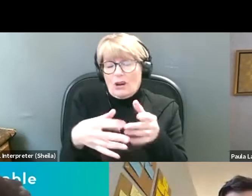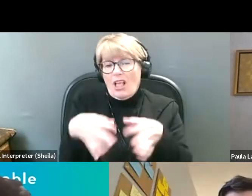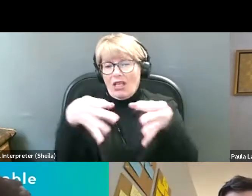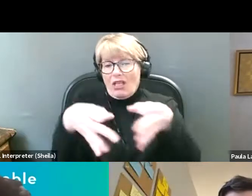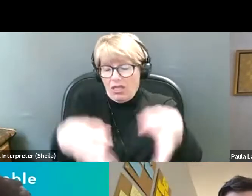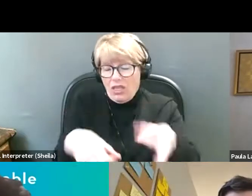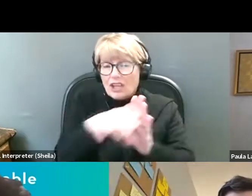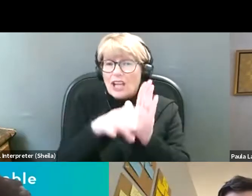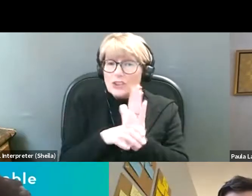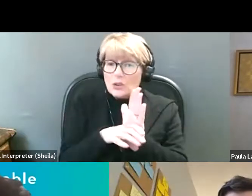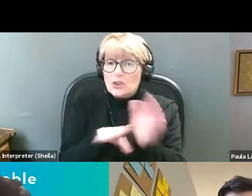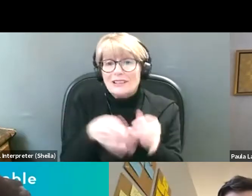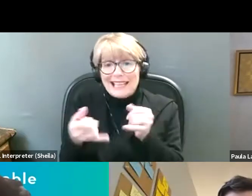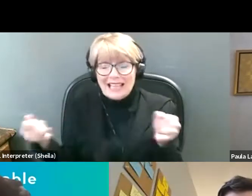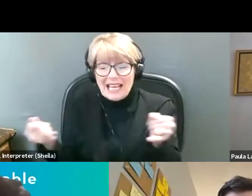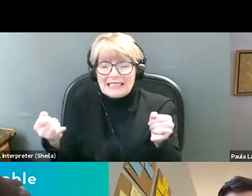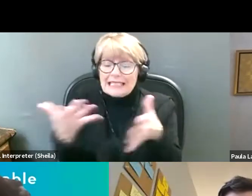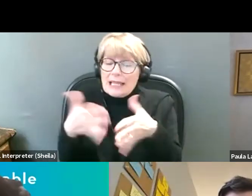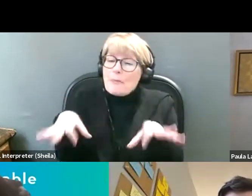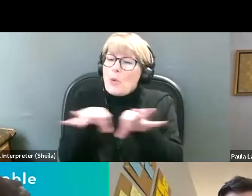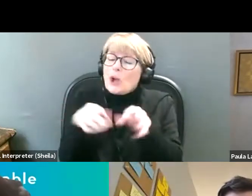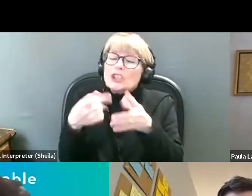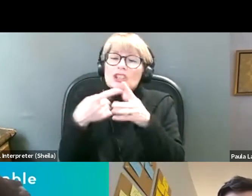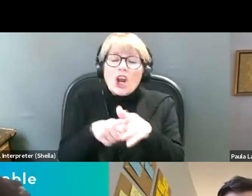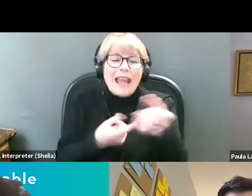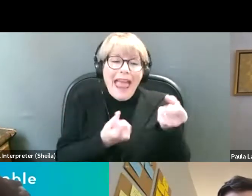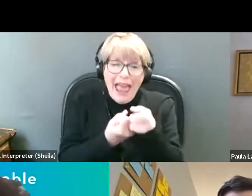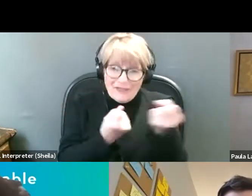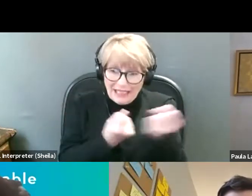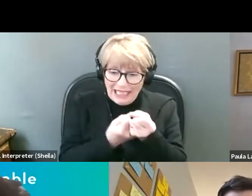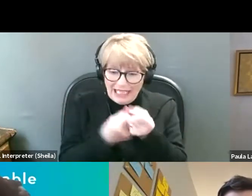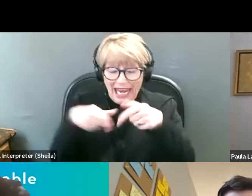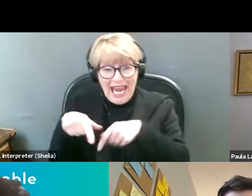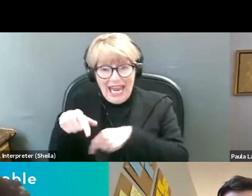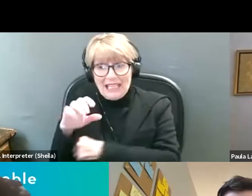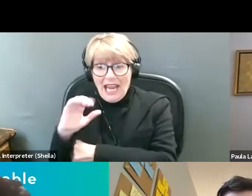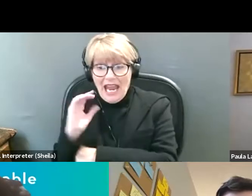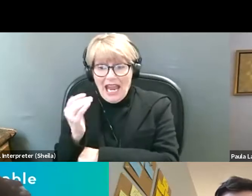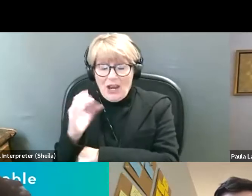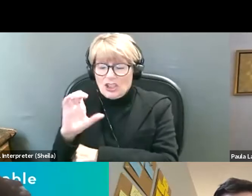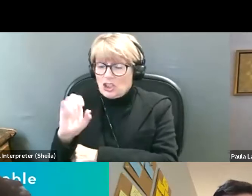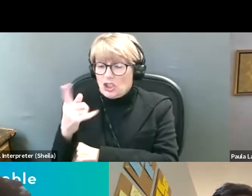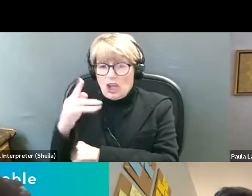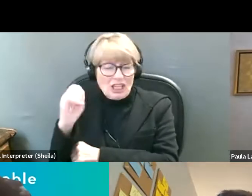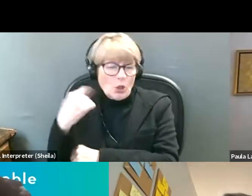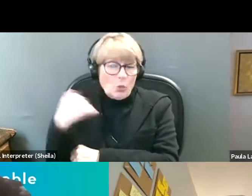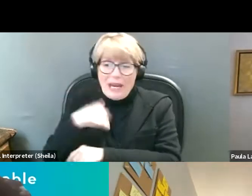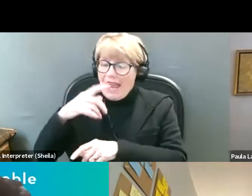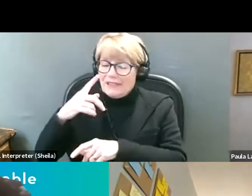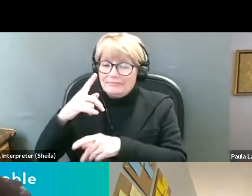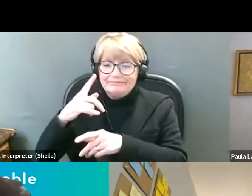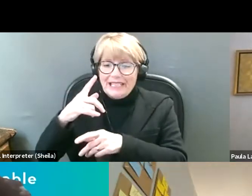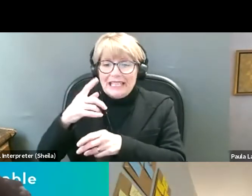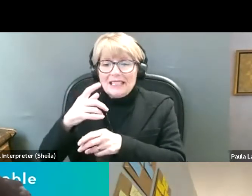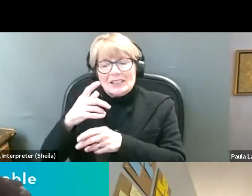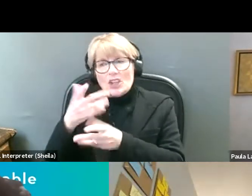are important, to start advocating for those things. At Change, we've had some discussions. We haven't taken a position yet on that,